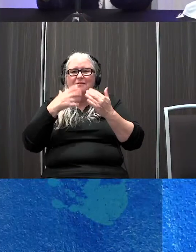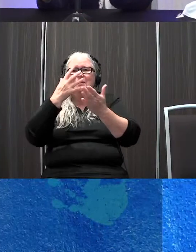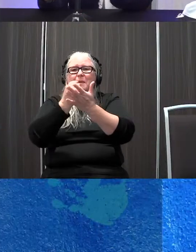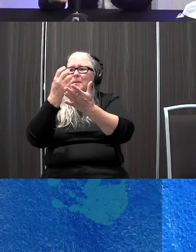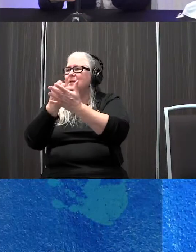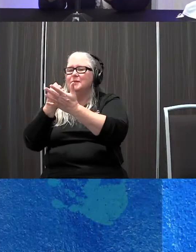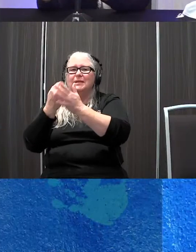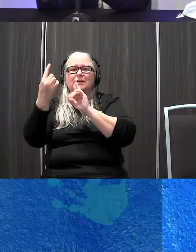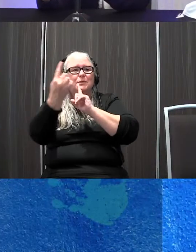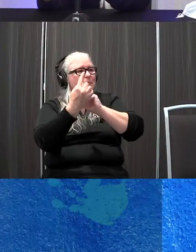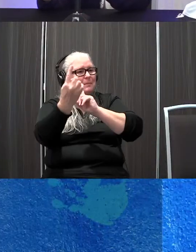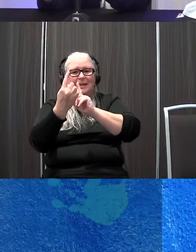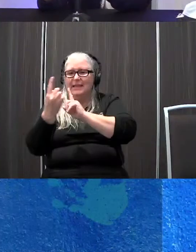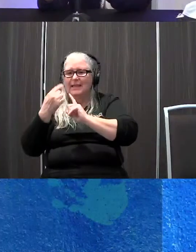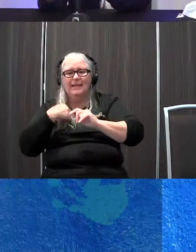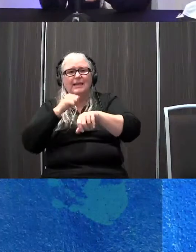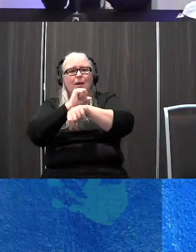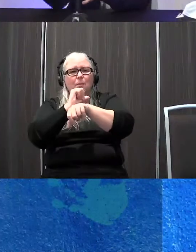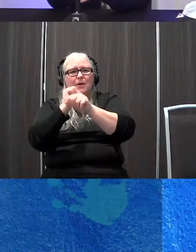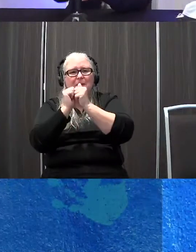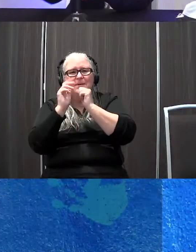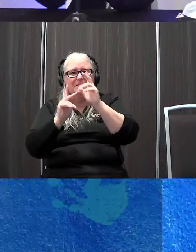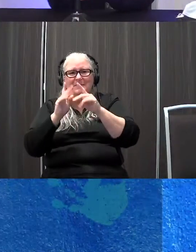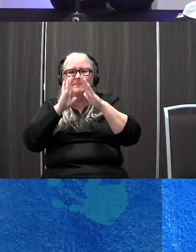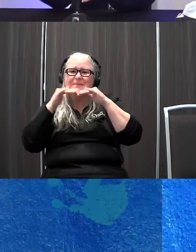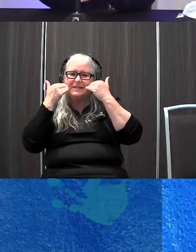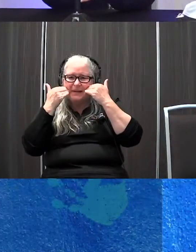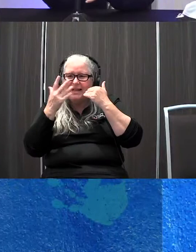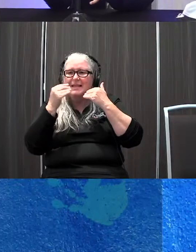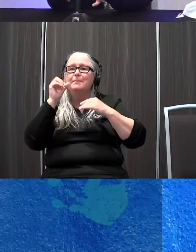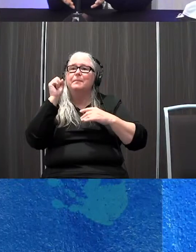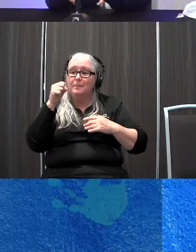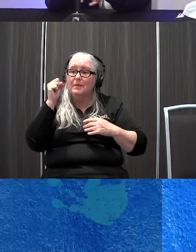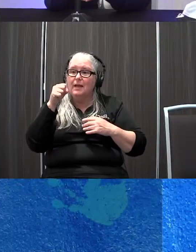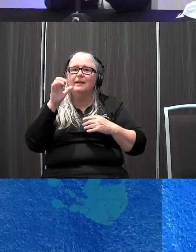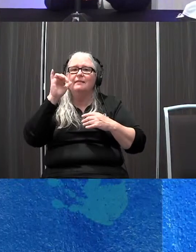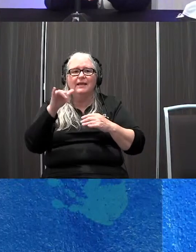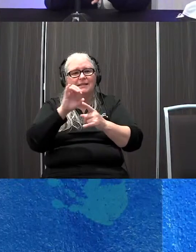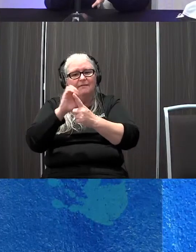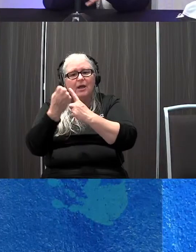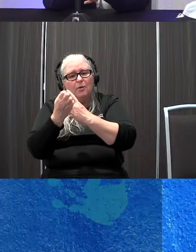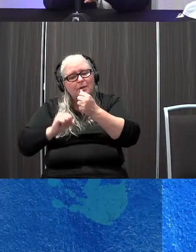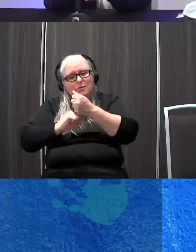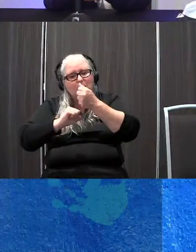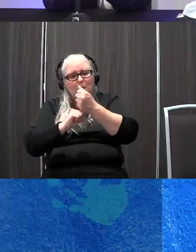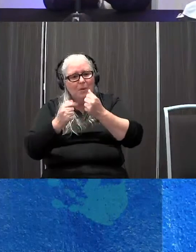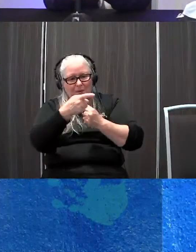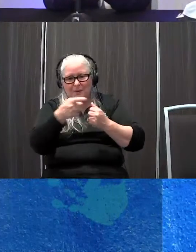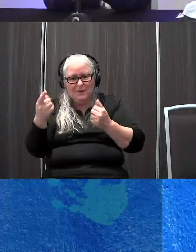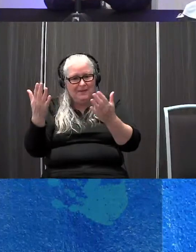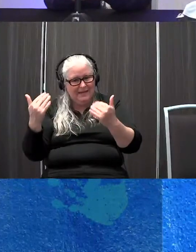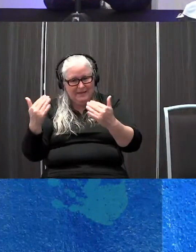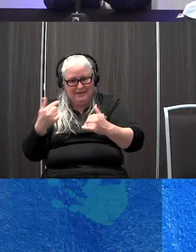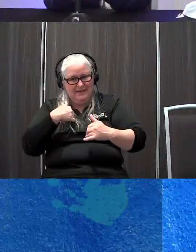with people who are smiling at me and nodding at me. That's an environmental support that you guys are providing me right now. For kids who have a really